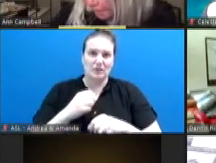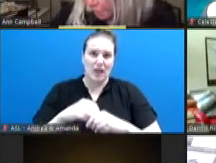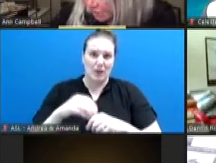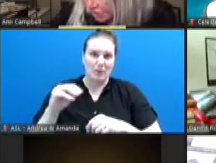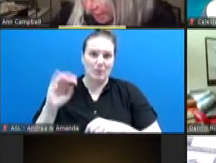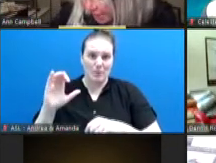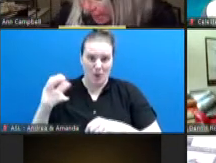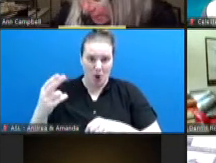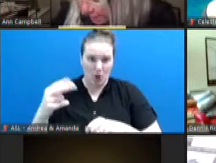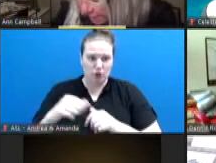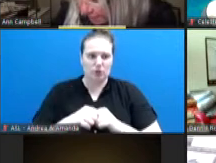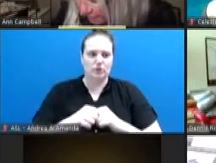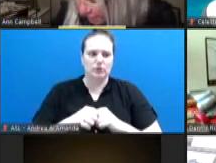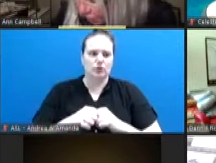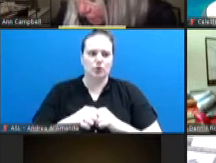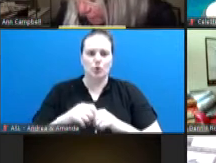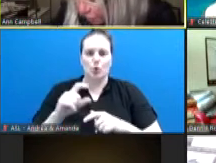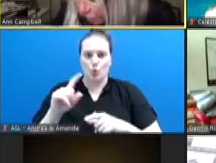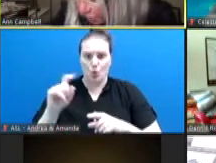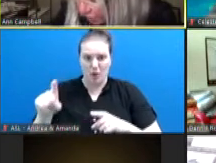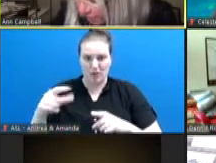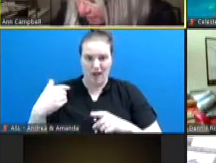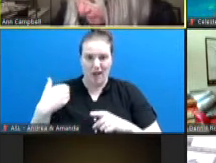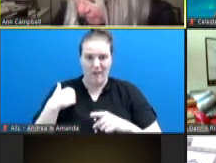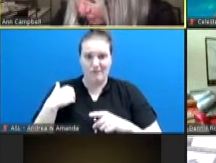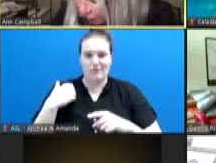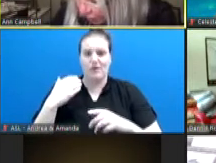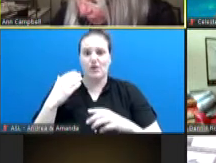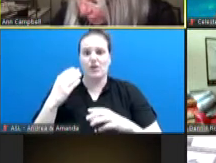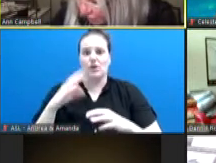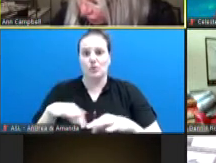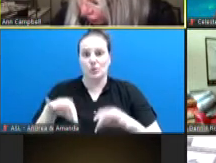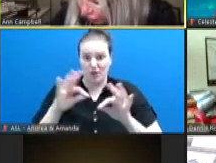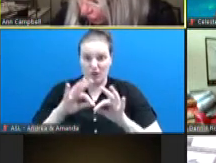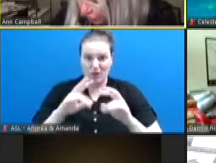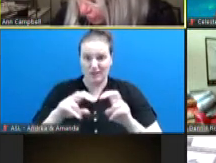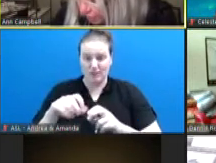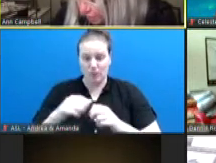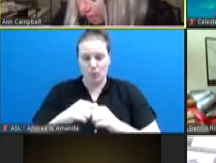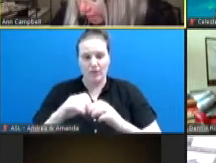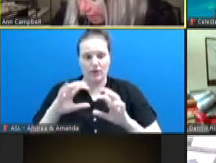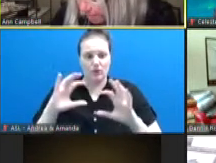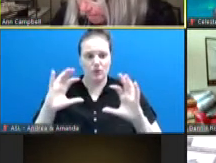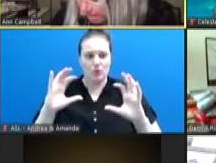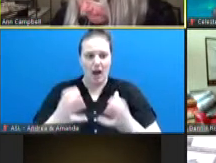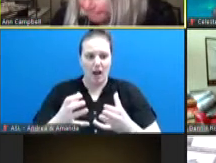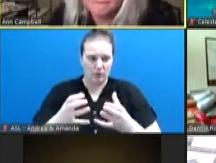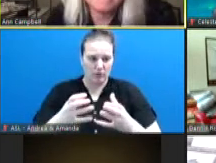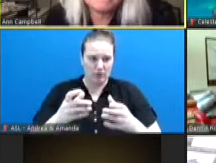A question I have is the critical assessment of crowd control.